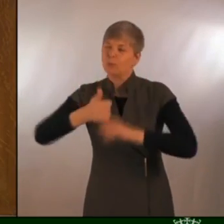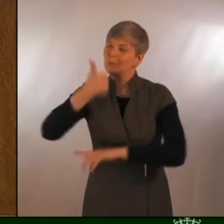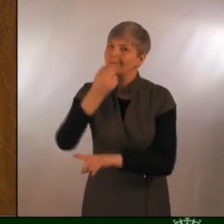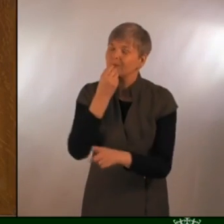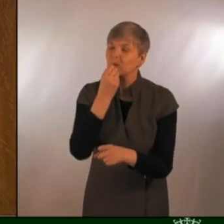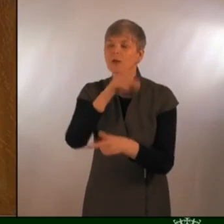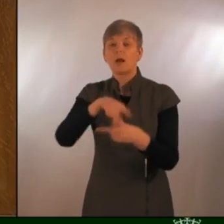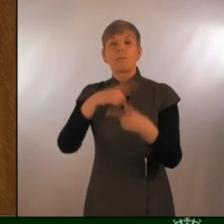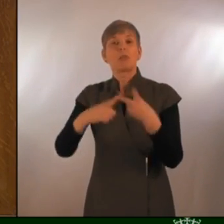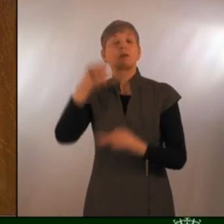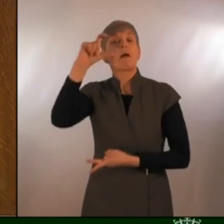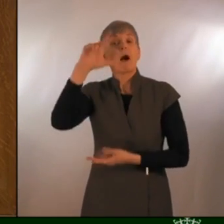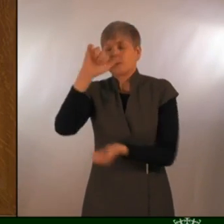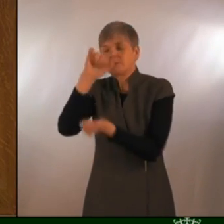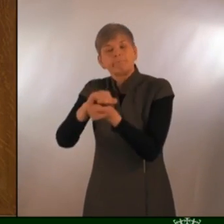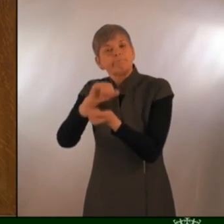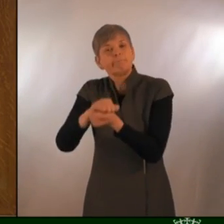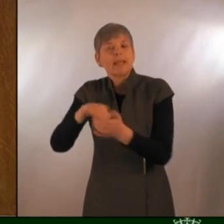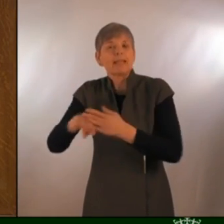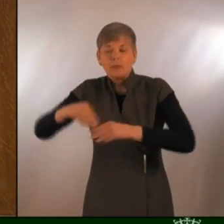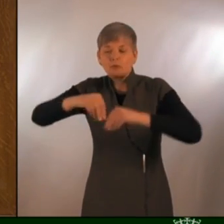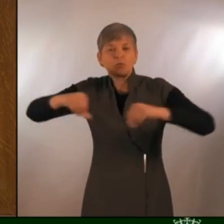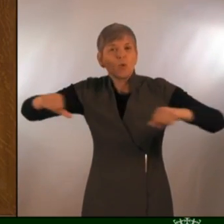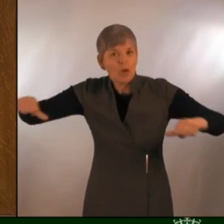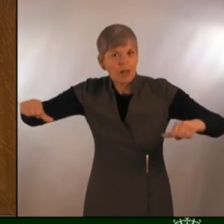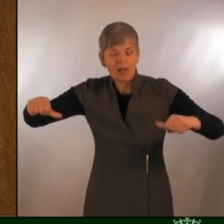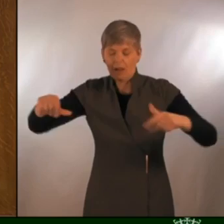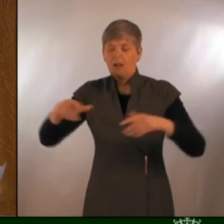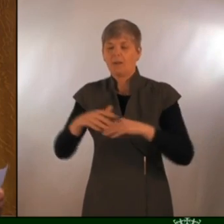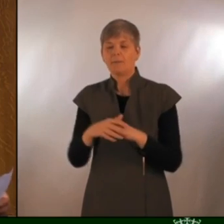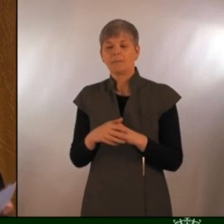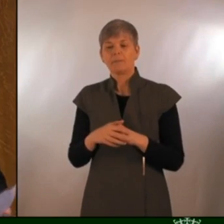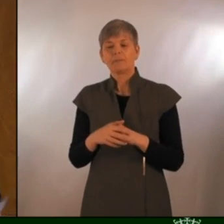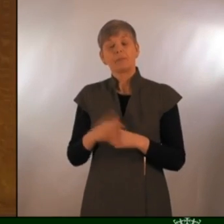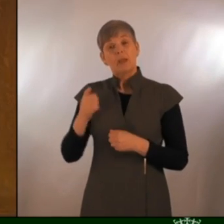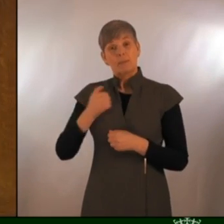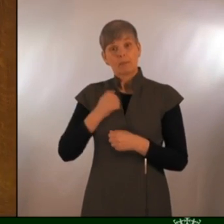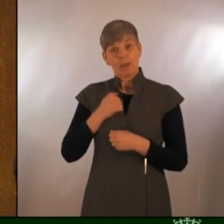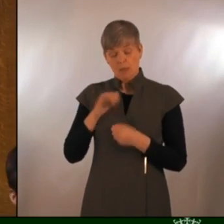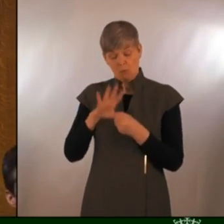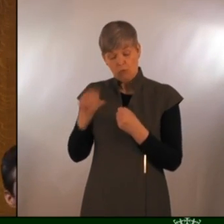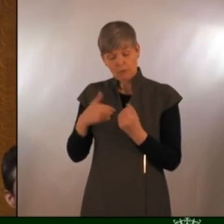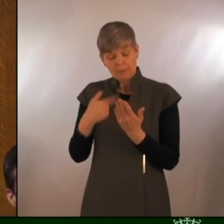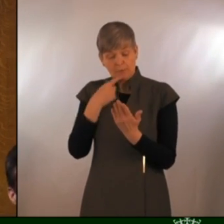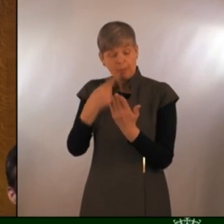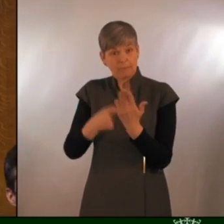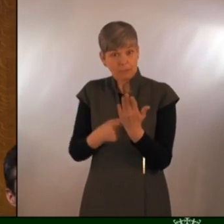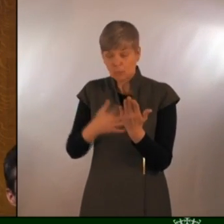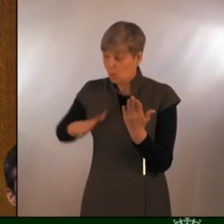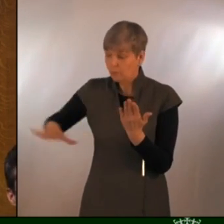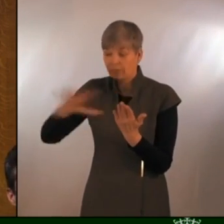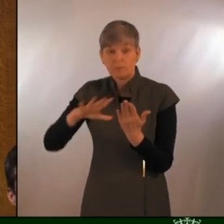amount of carbon that's held in the soil through permanent pasture. In our Conservative manifesto, we stated on